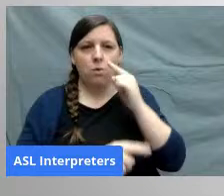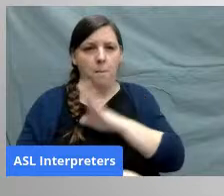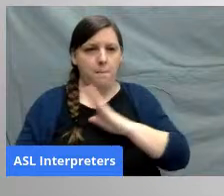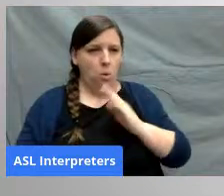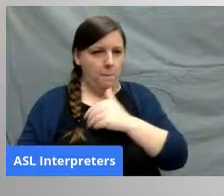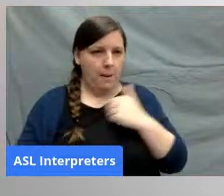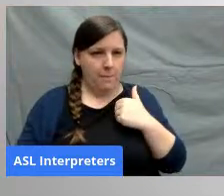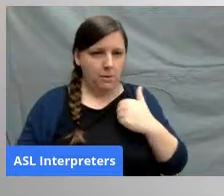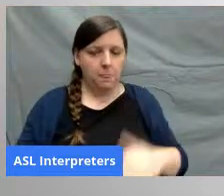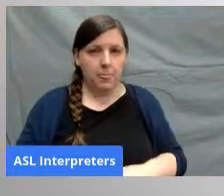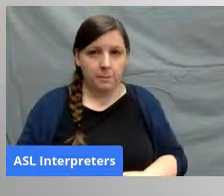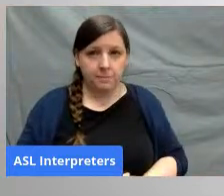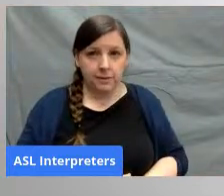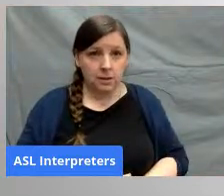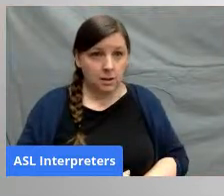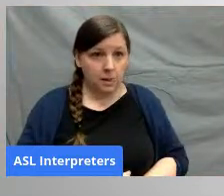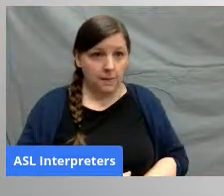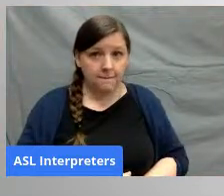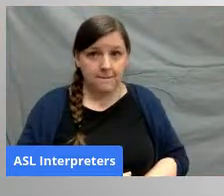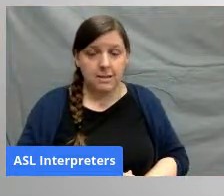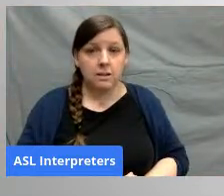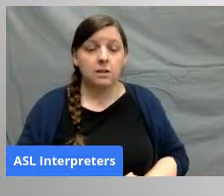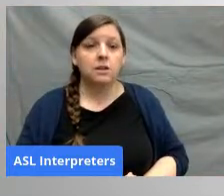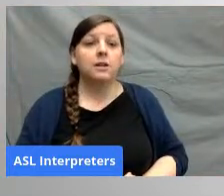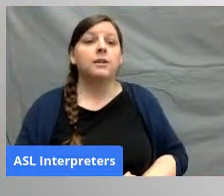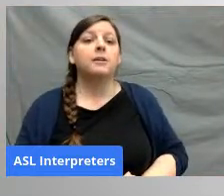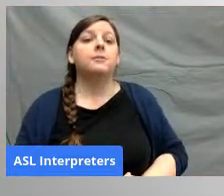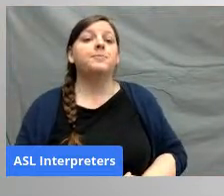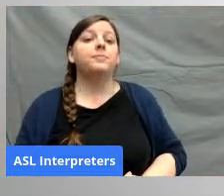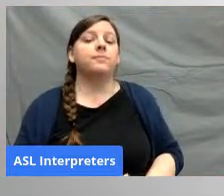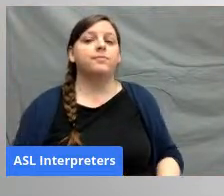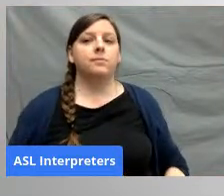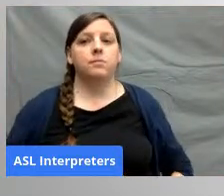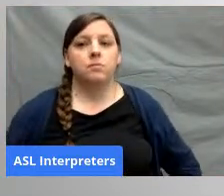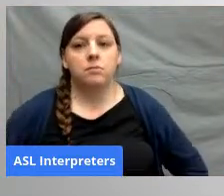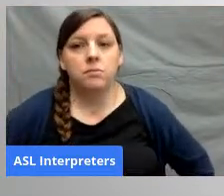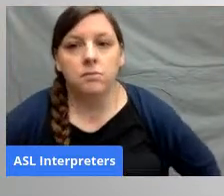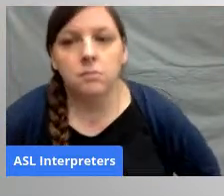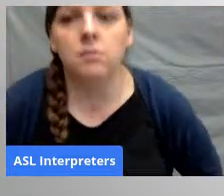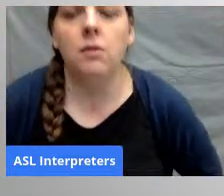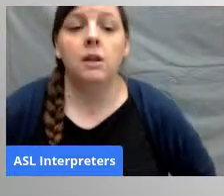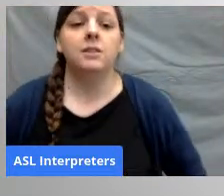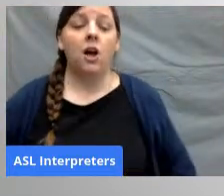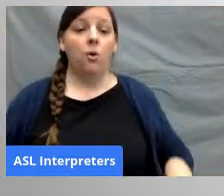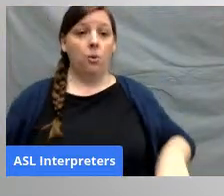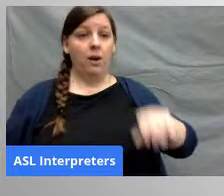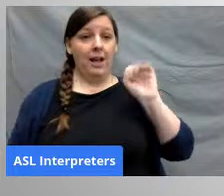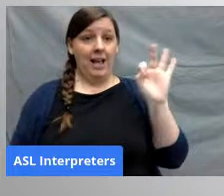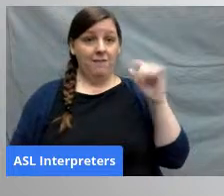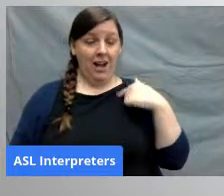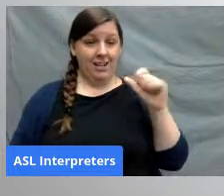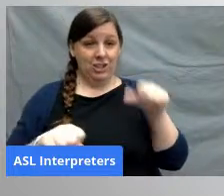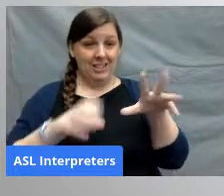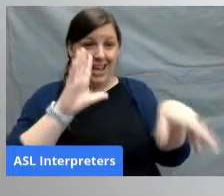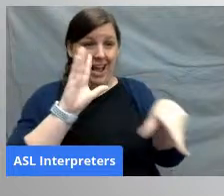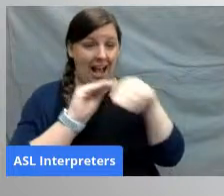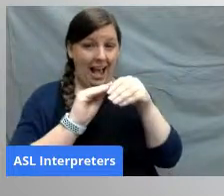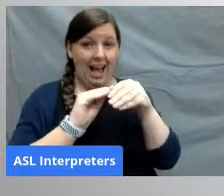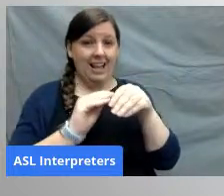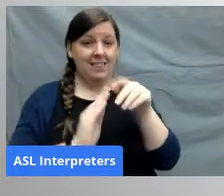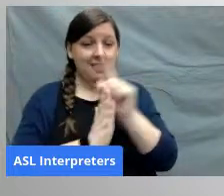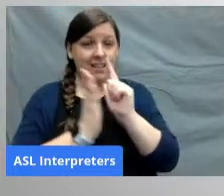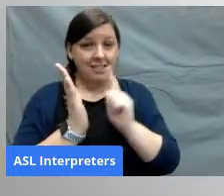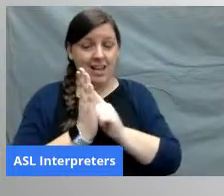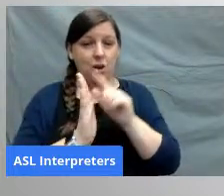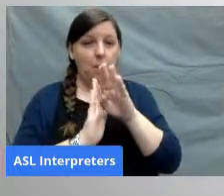And when it's, And if I can jump in and just sort of give the legal background on that. So there's a state statute that does require the board to